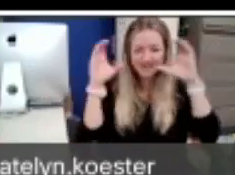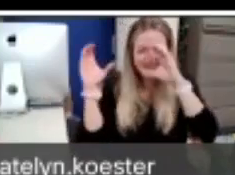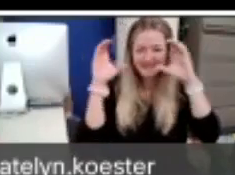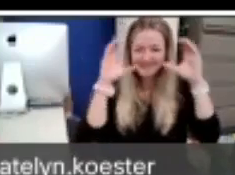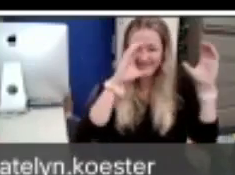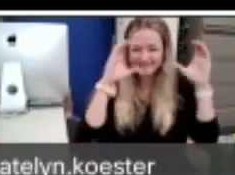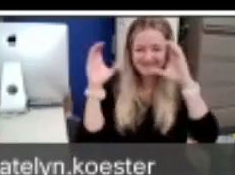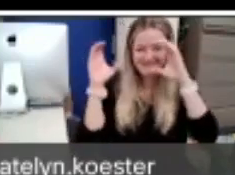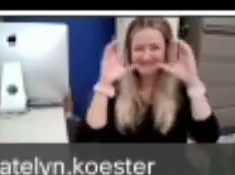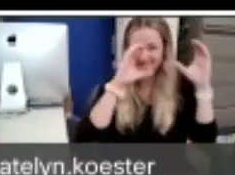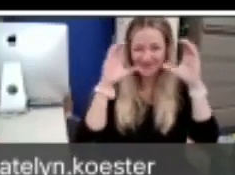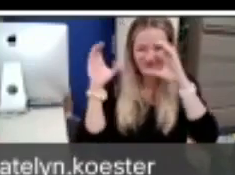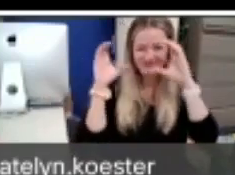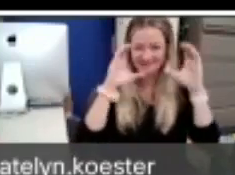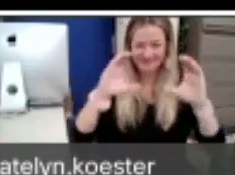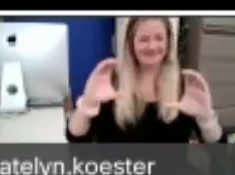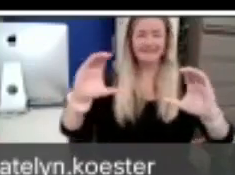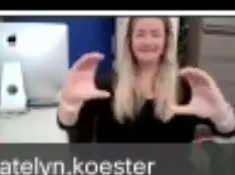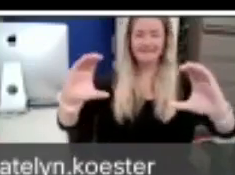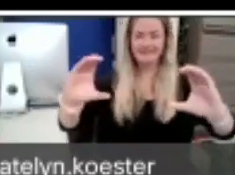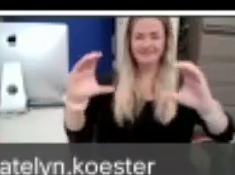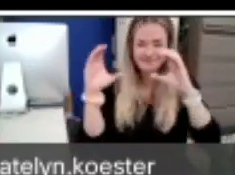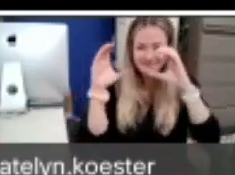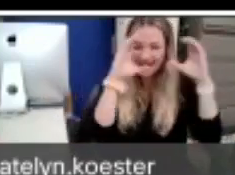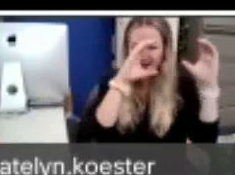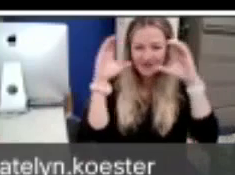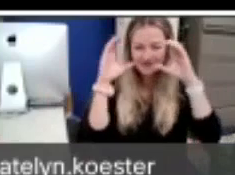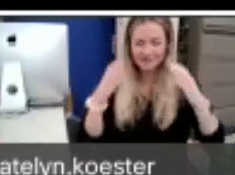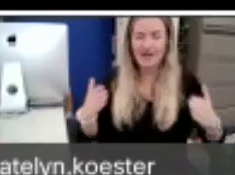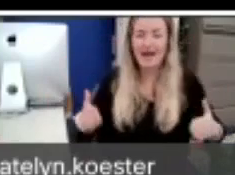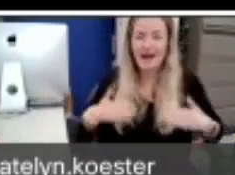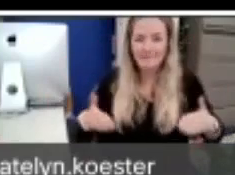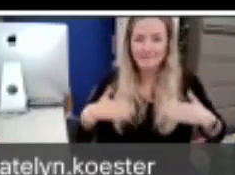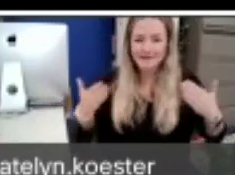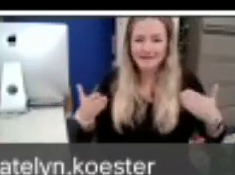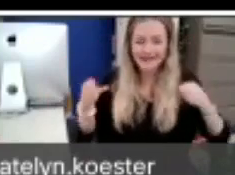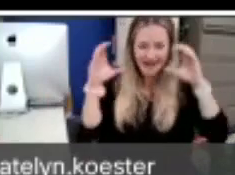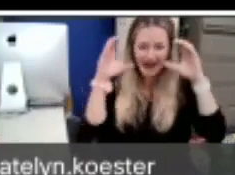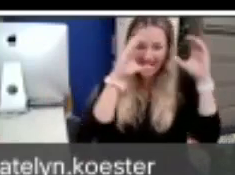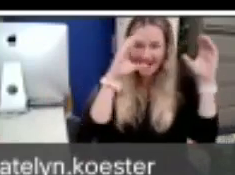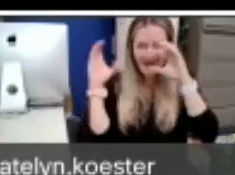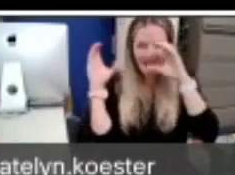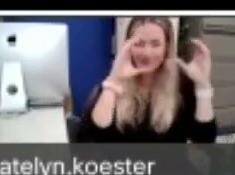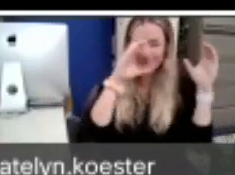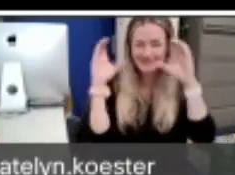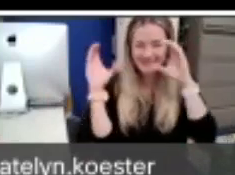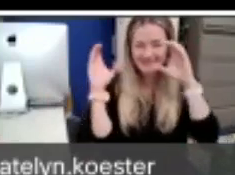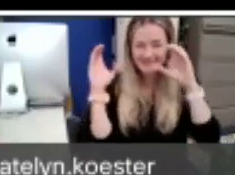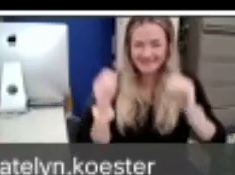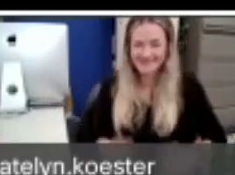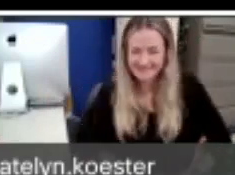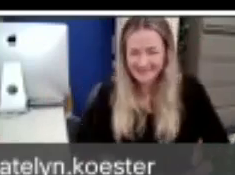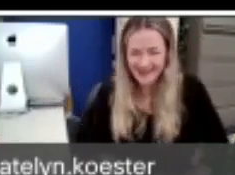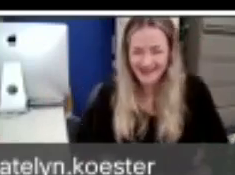And then this is Halloween. So your C's So like happy